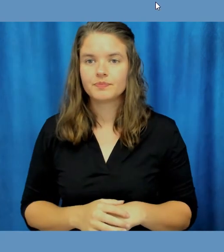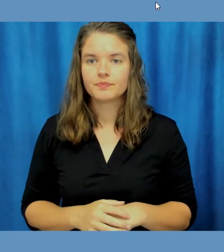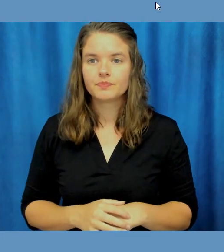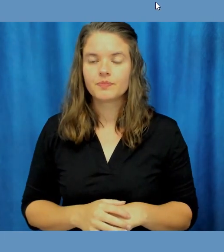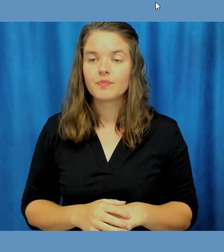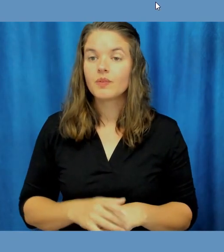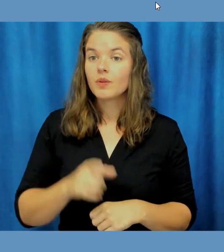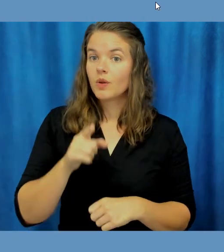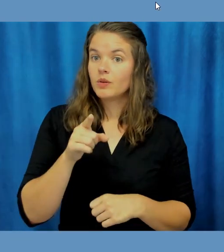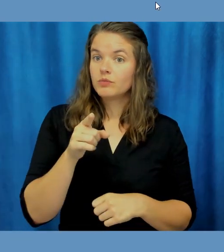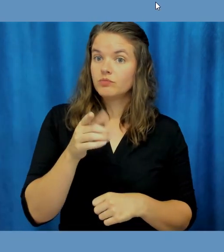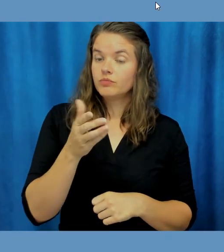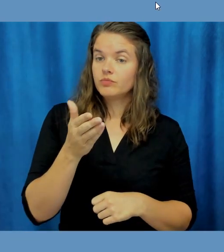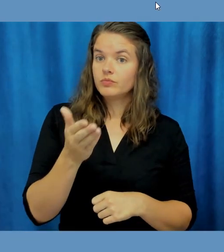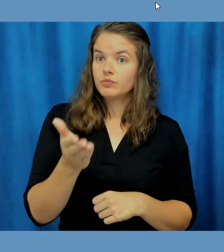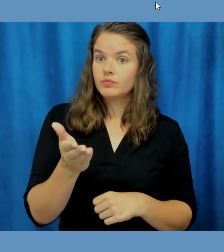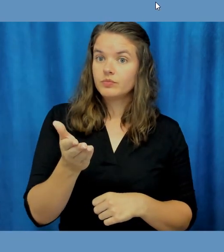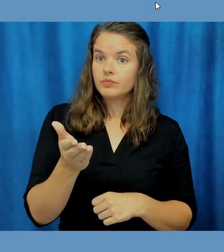Once you put in your